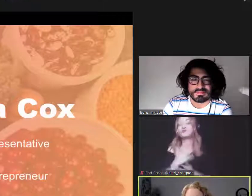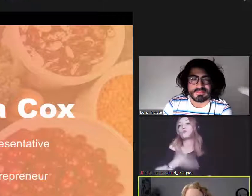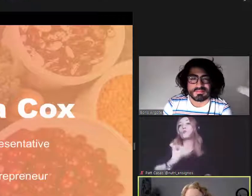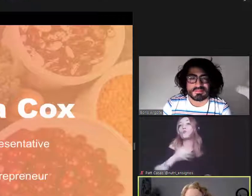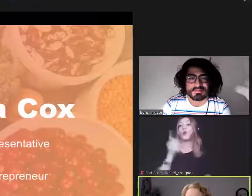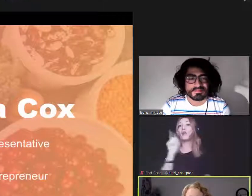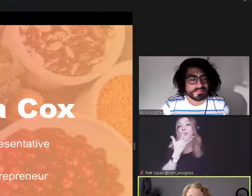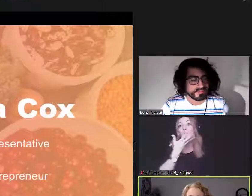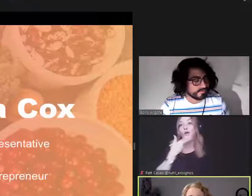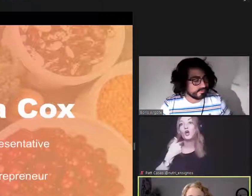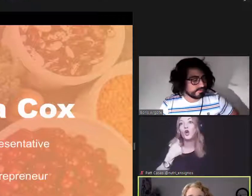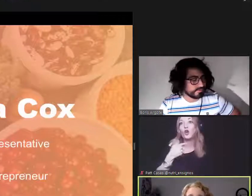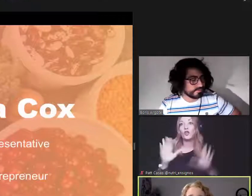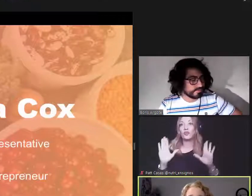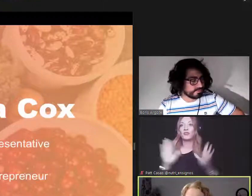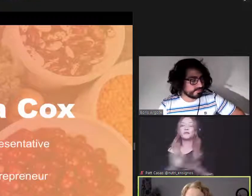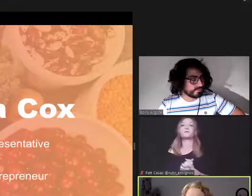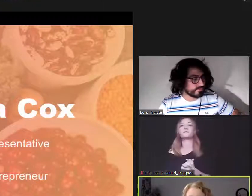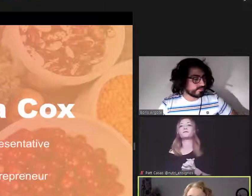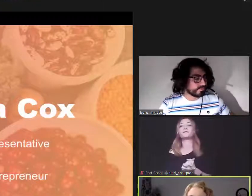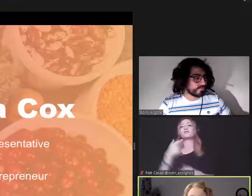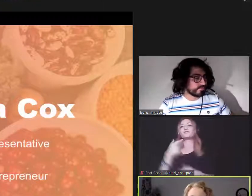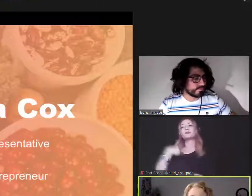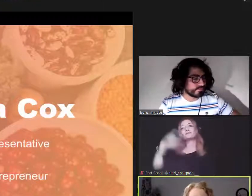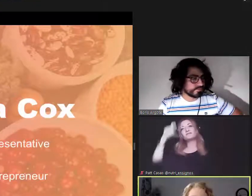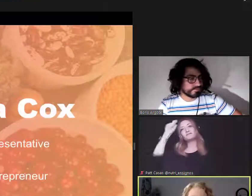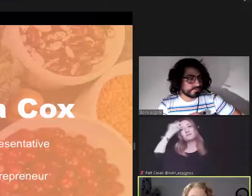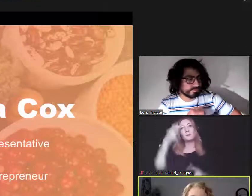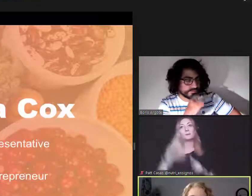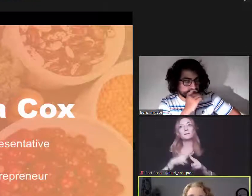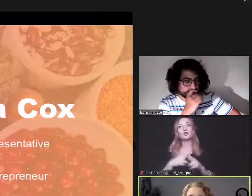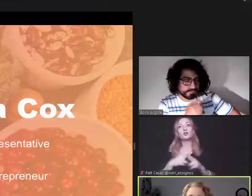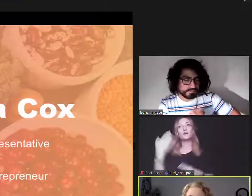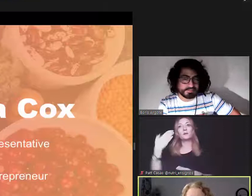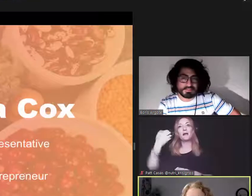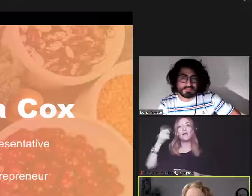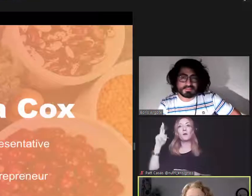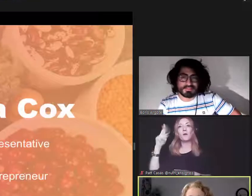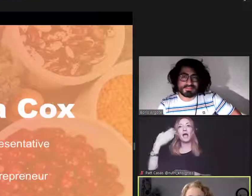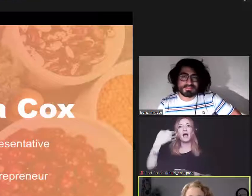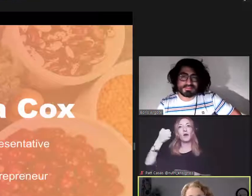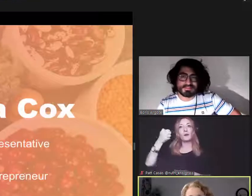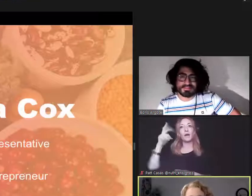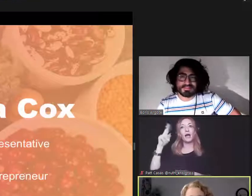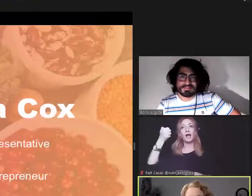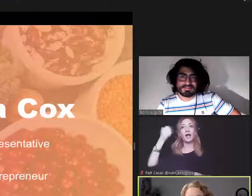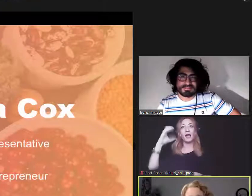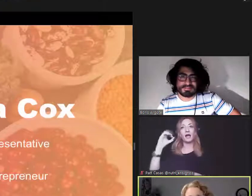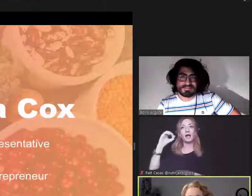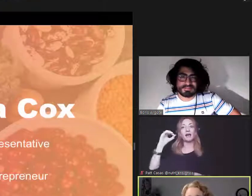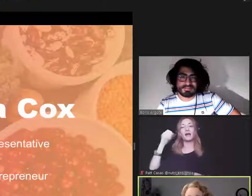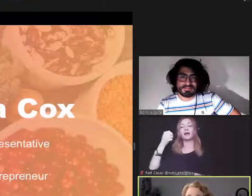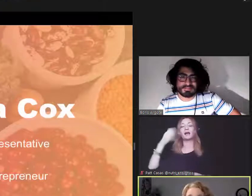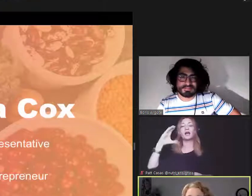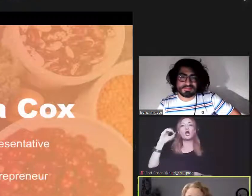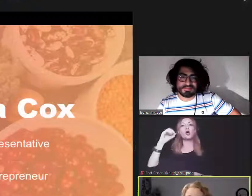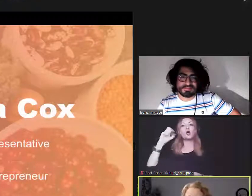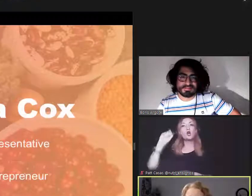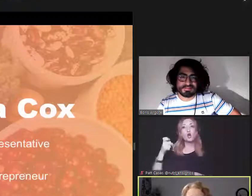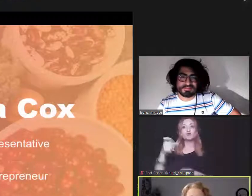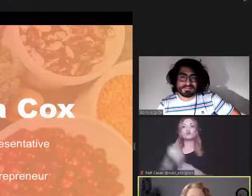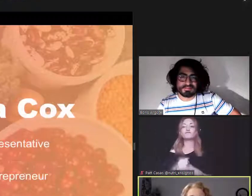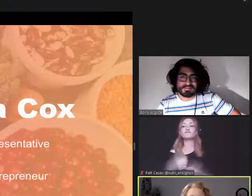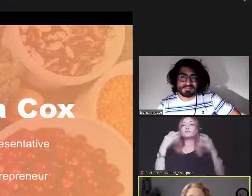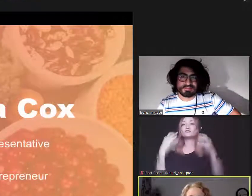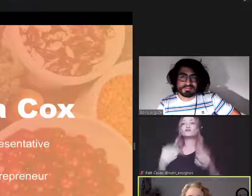Barbara Cox. I am the Wellness Council representative. I'm a nutritionist, an author, and